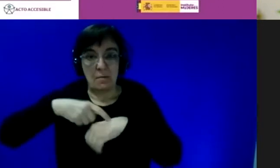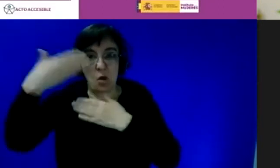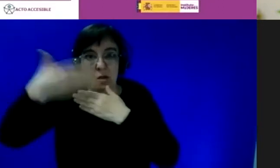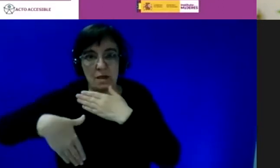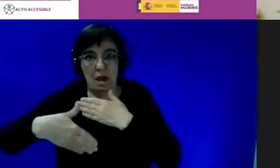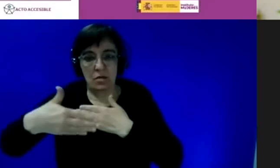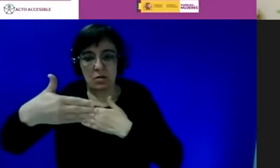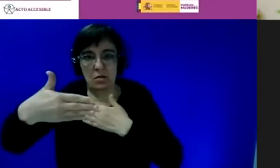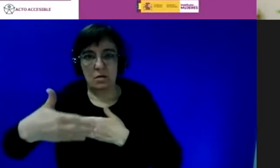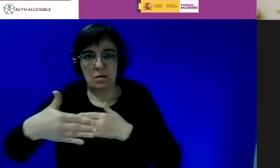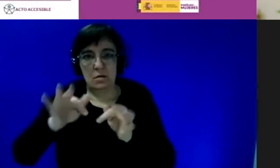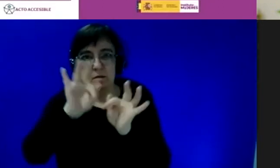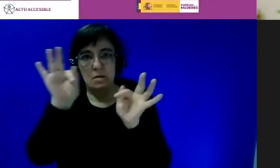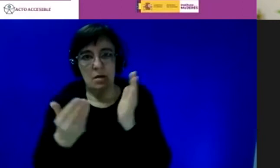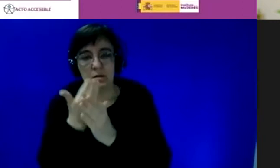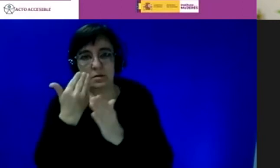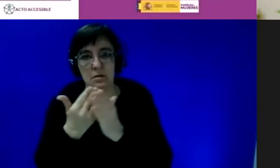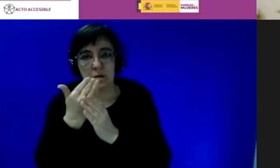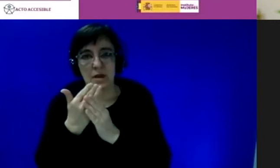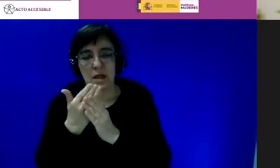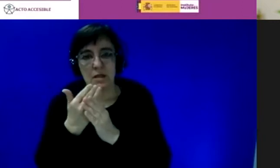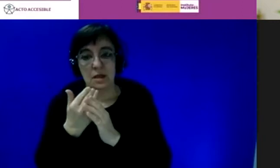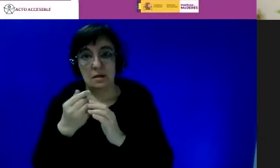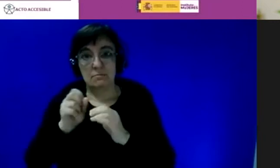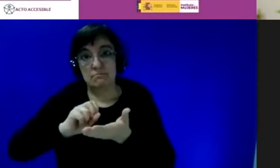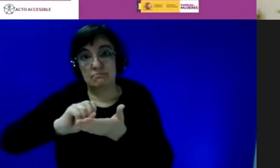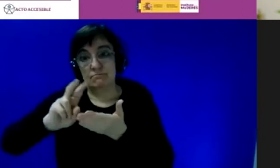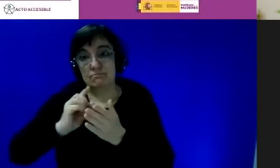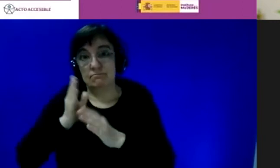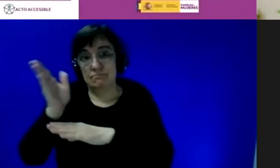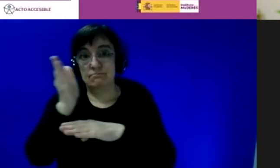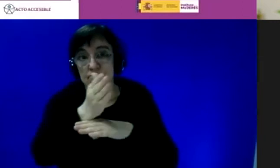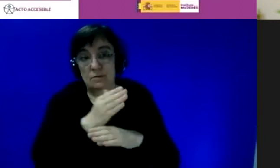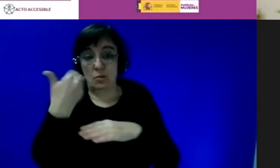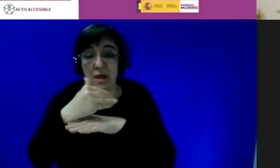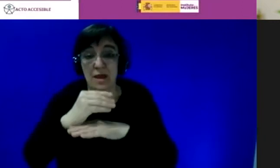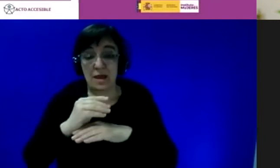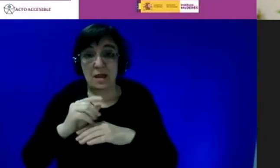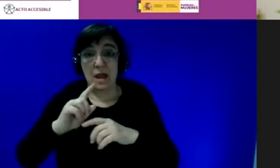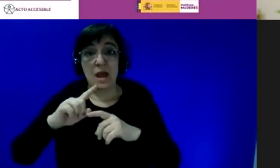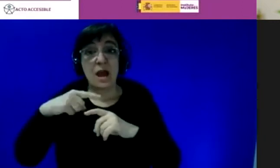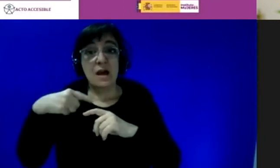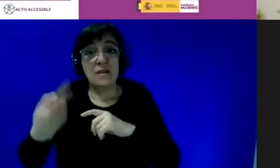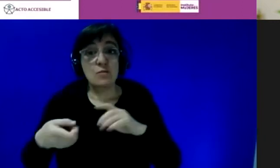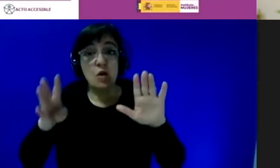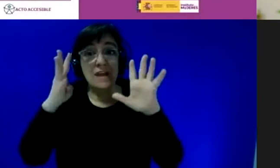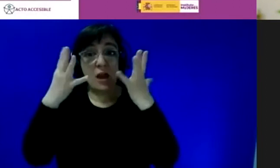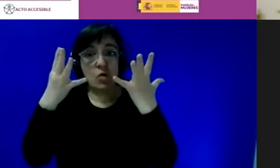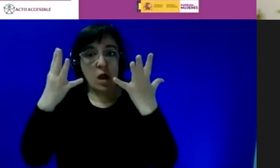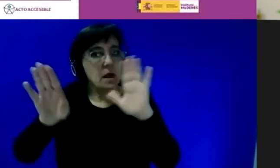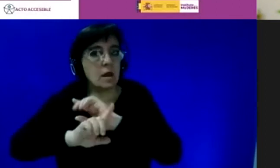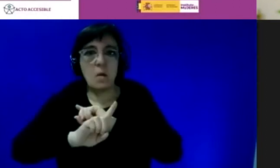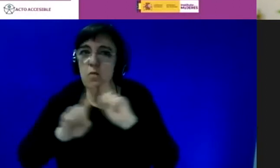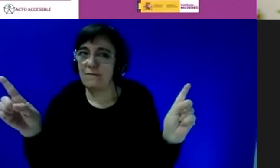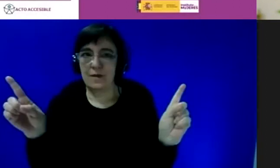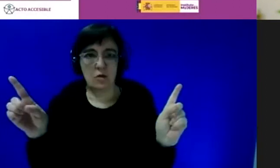free. After 9 o'clock, it's already forbidden to go out. And also it's